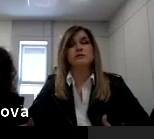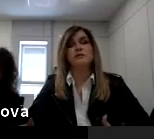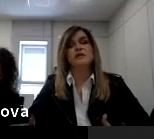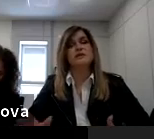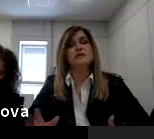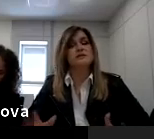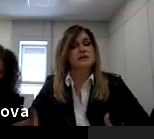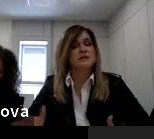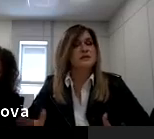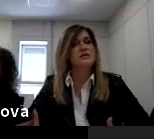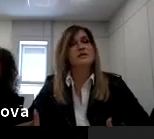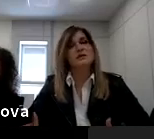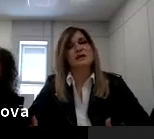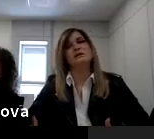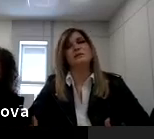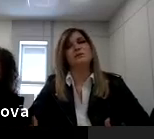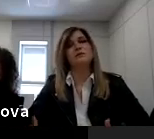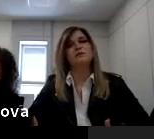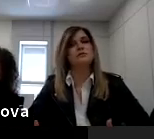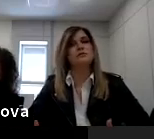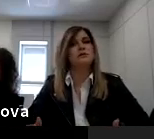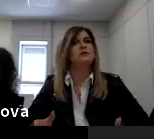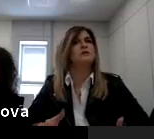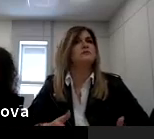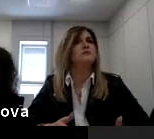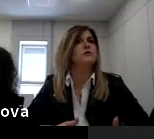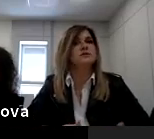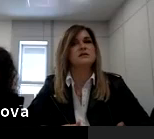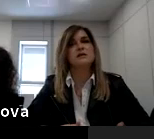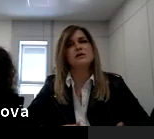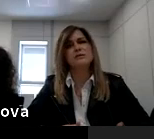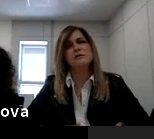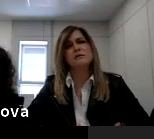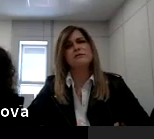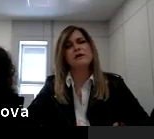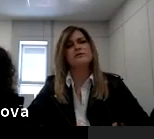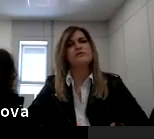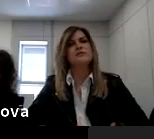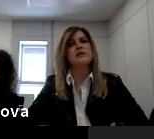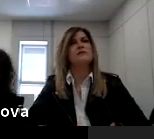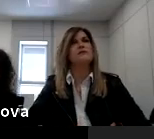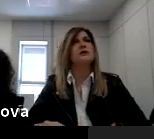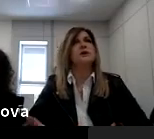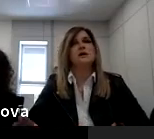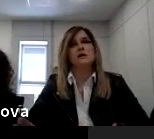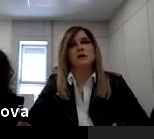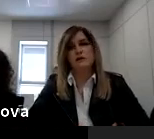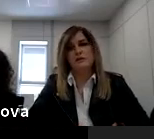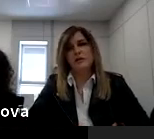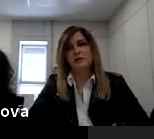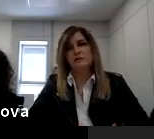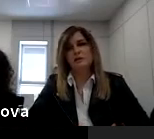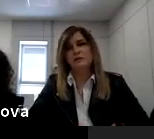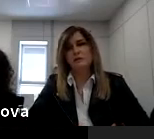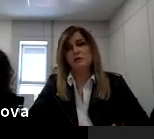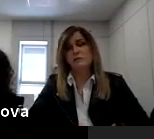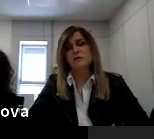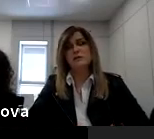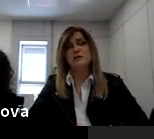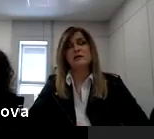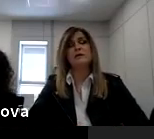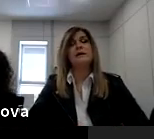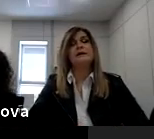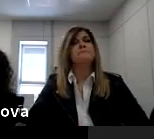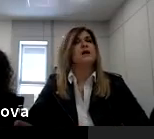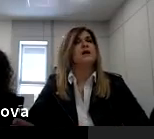So, you know, this is the pretty standard approach when most European manufacturers have 300